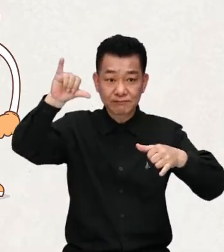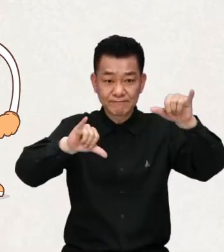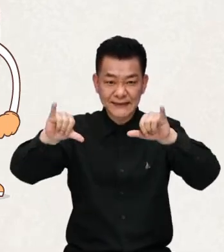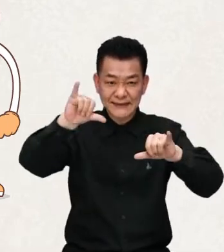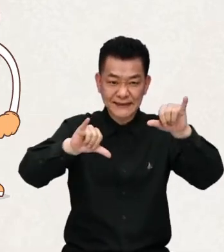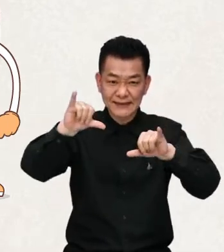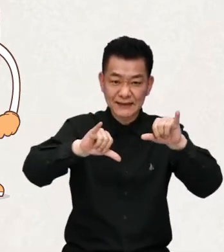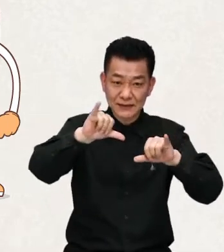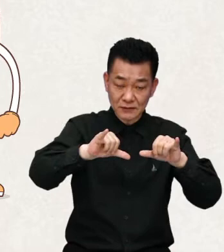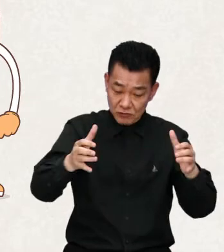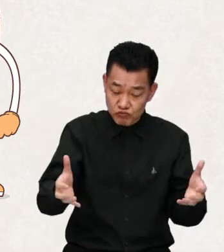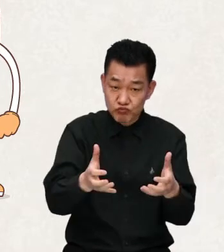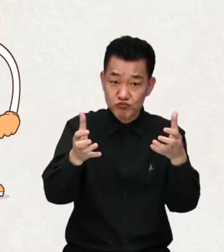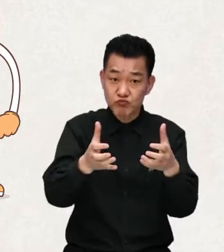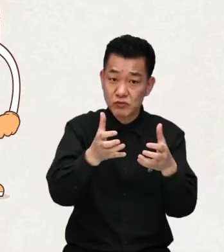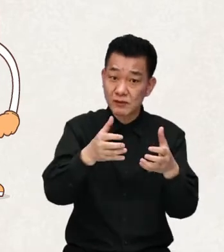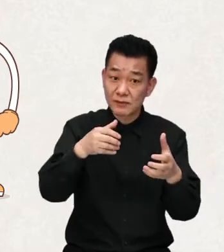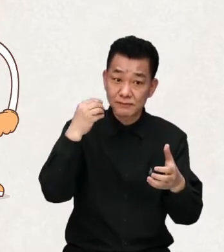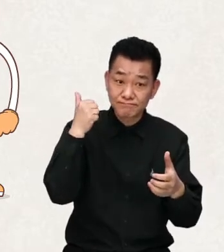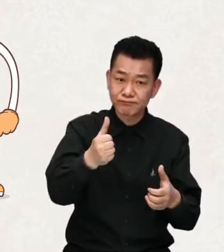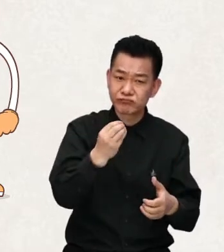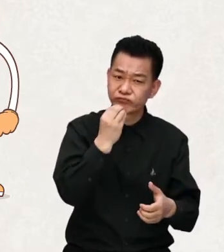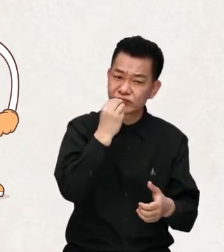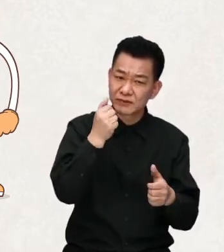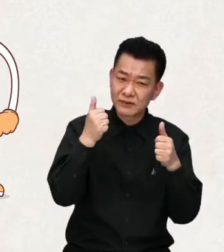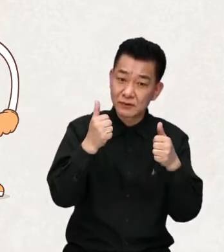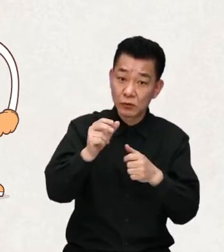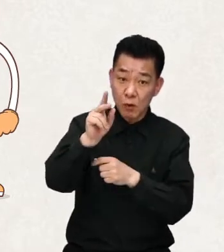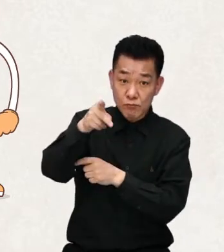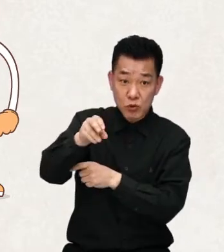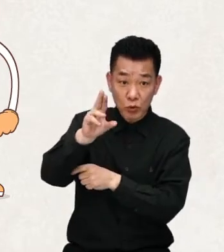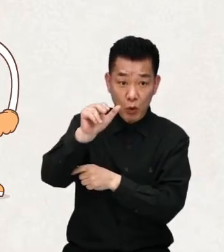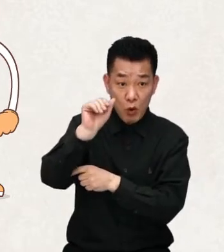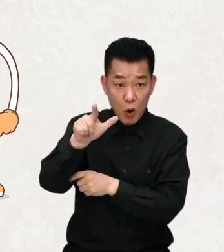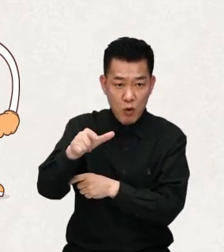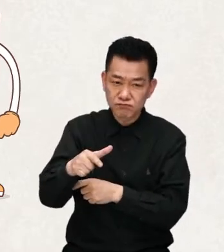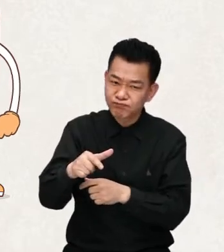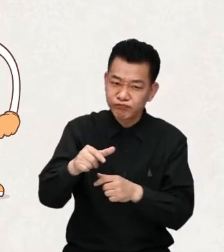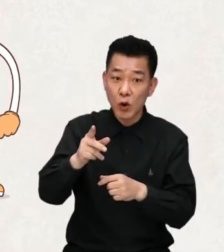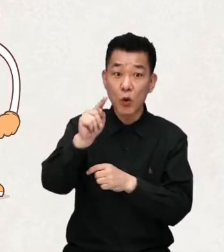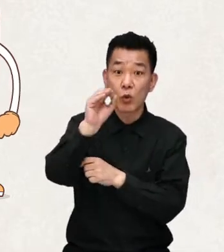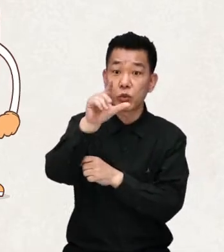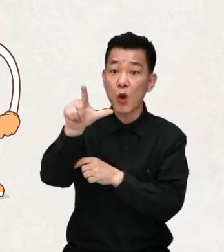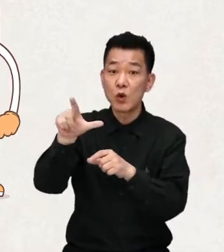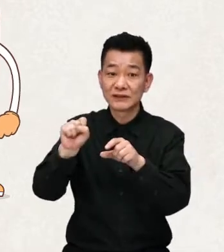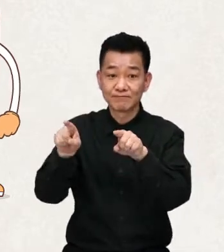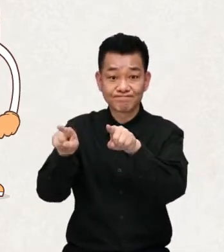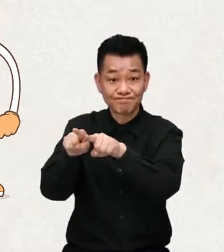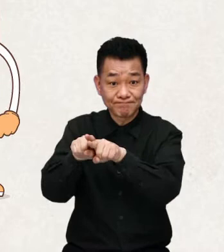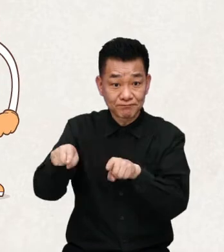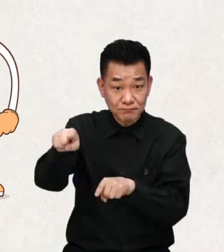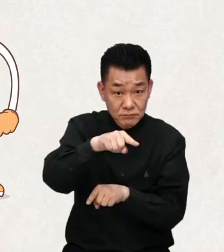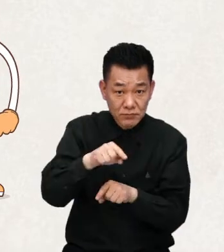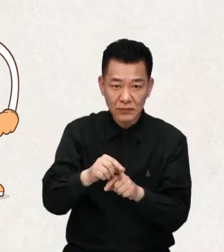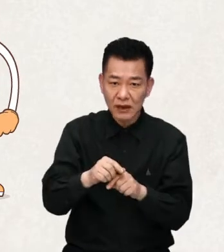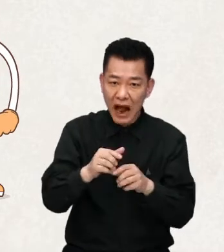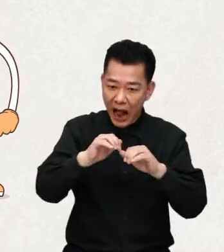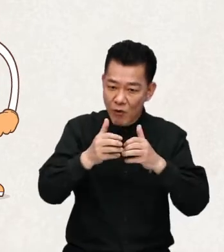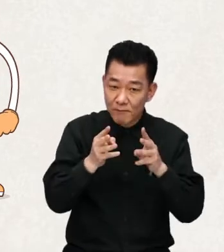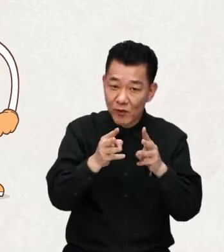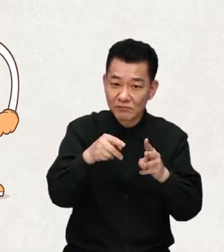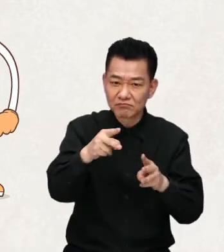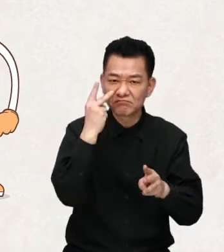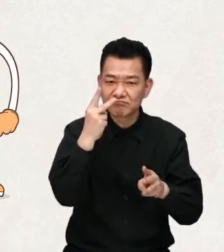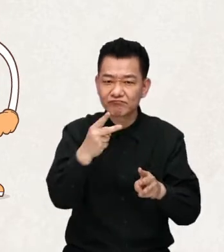well-made dish made out of good ingredients, the optional protocol is a tool or a method of eating such a dish. Am I